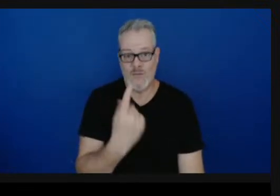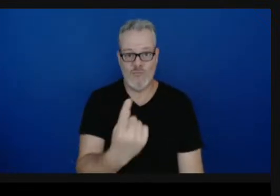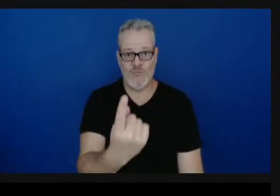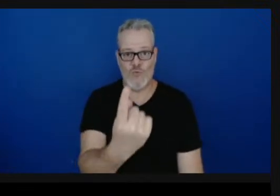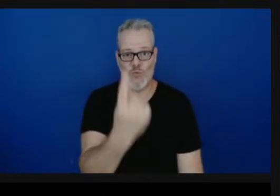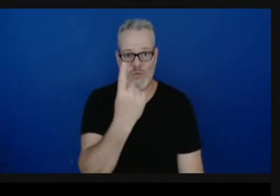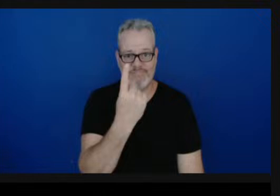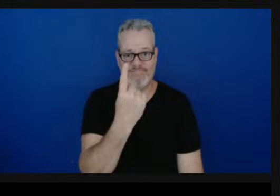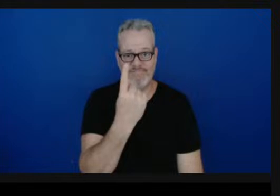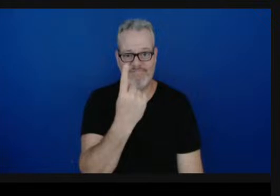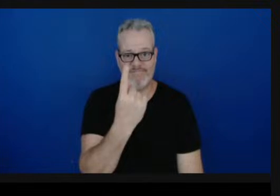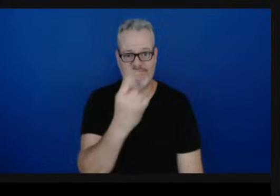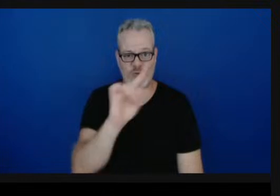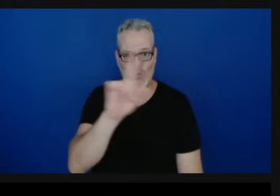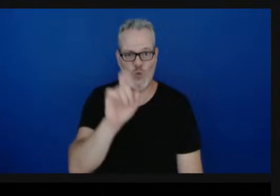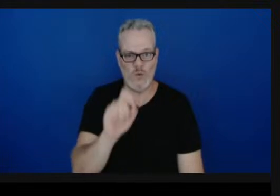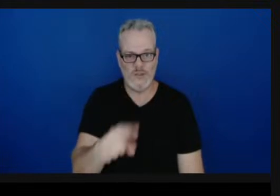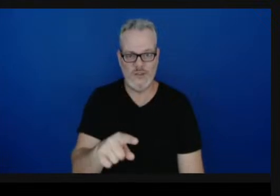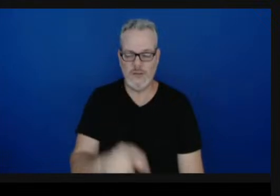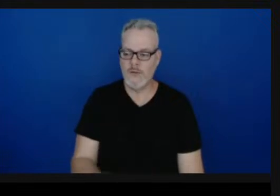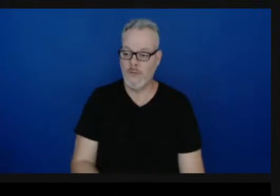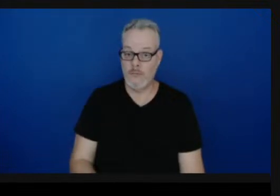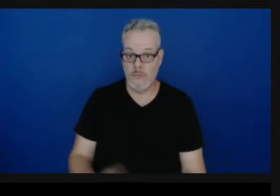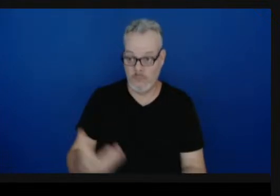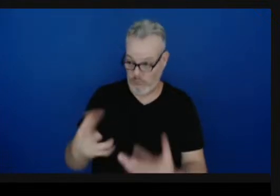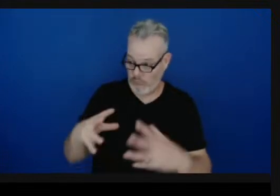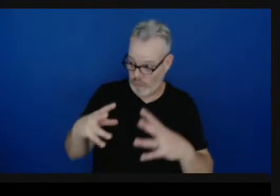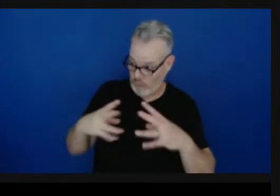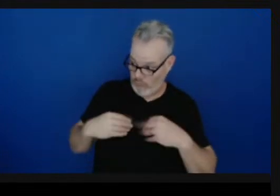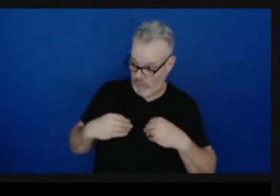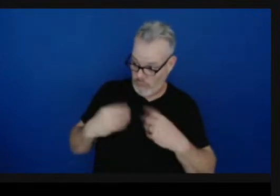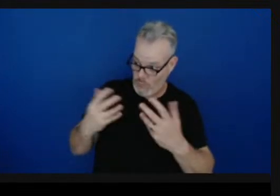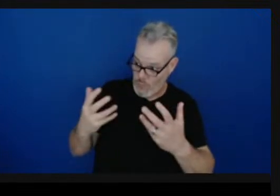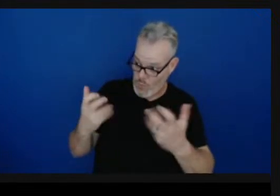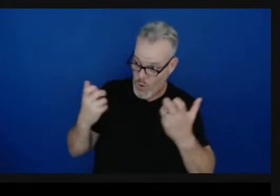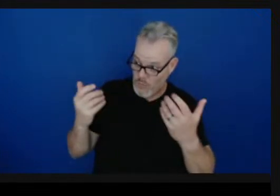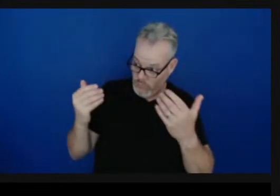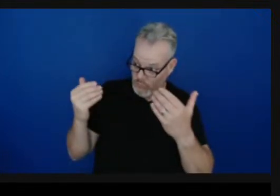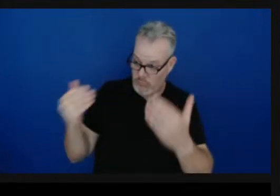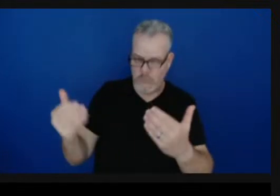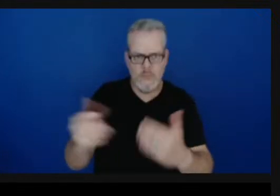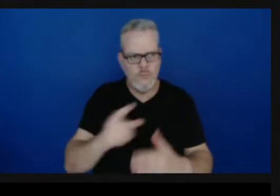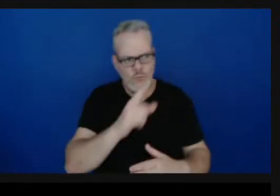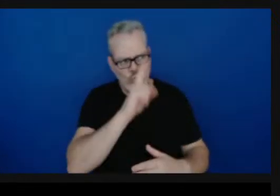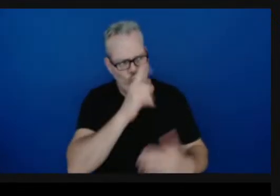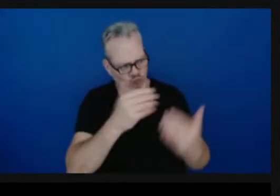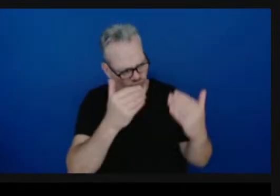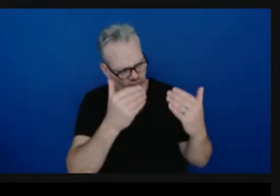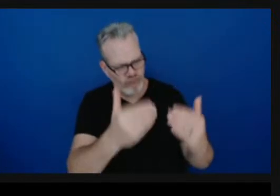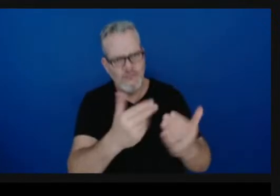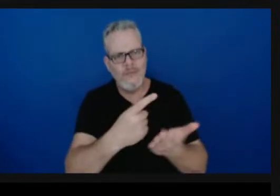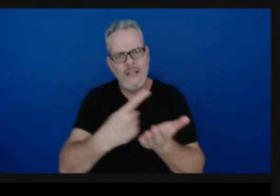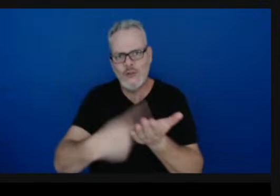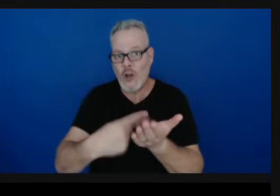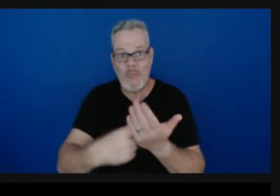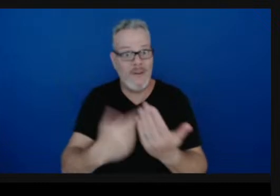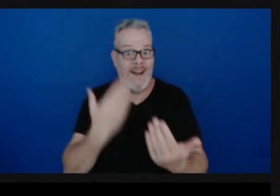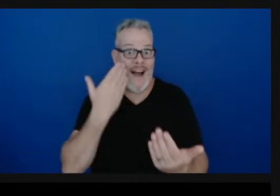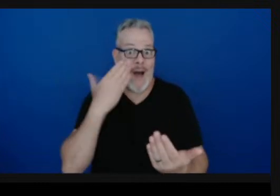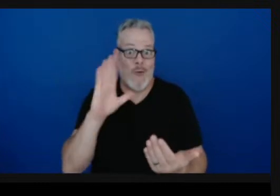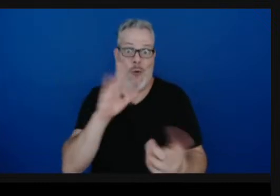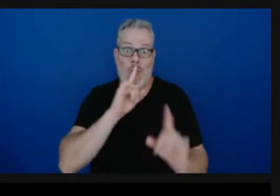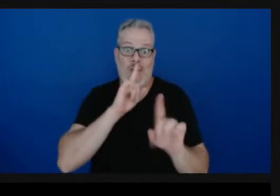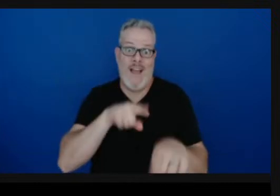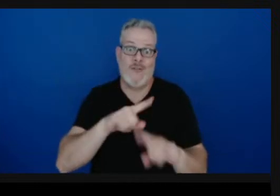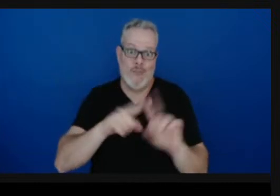here. So if you want to take that on, we can get into that. Yeah. Let's talk about it. I don't have an answer, but let's talk about